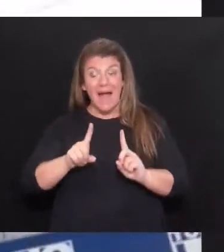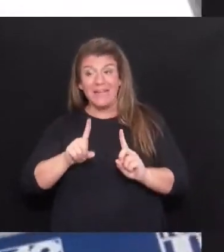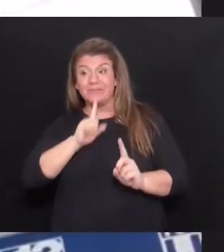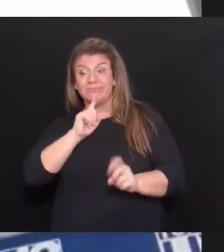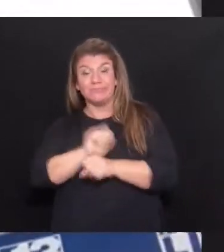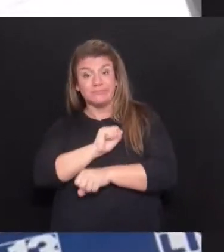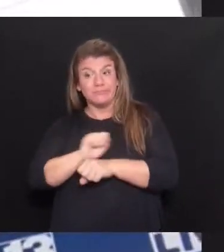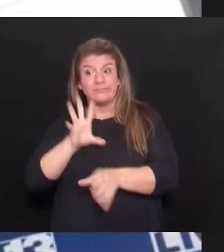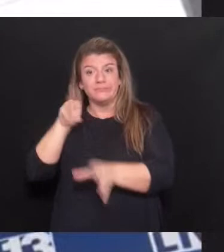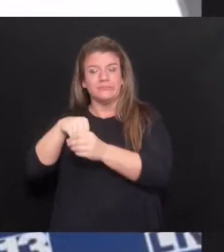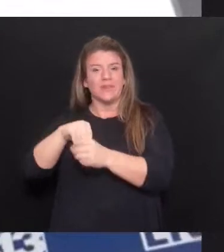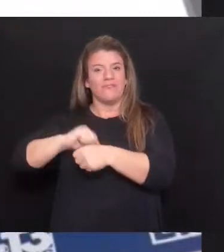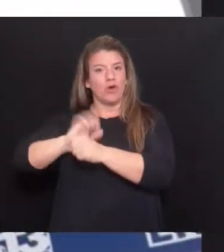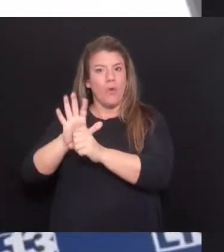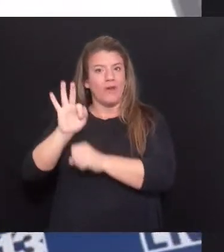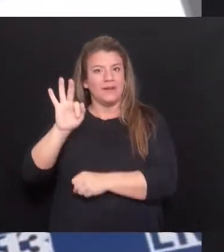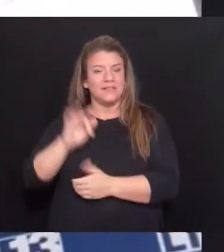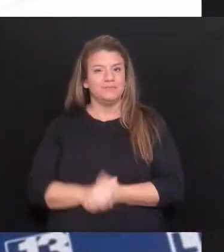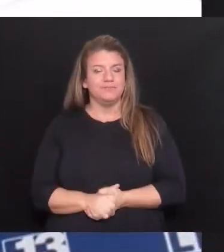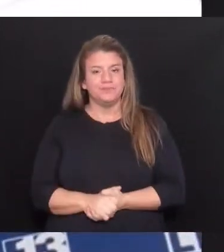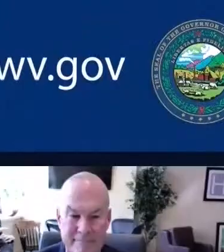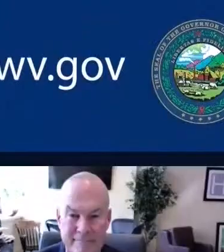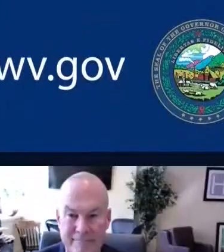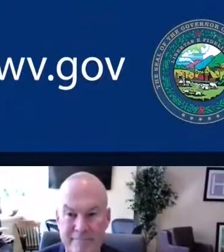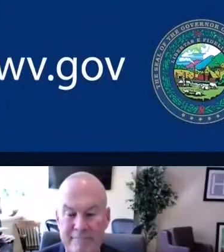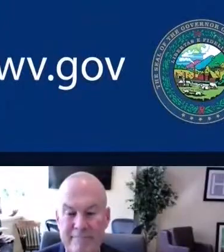the response to COVID-19?